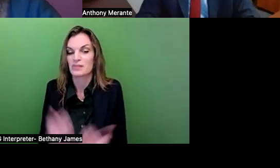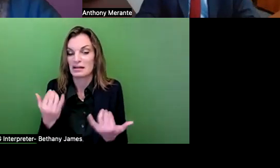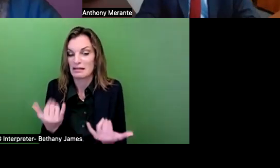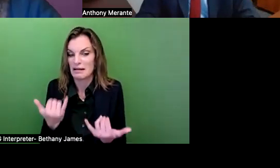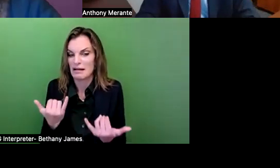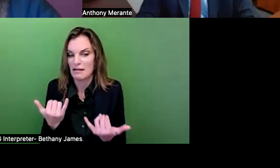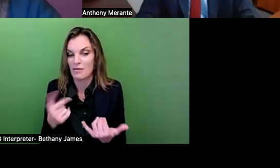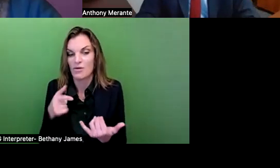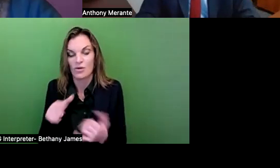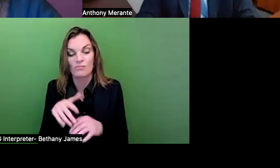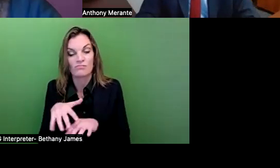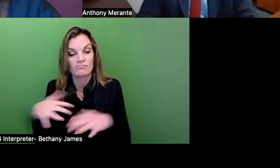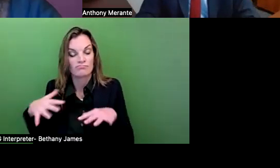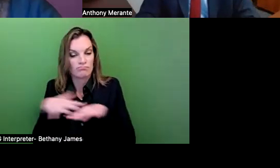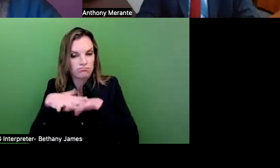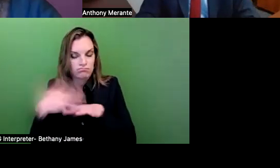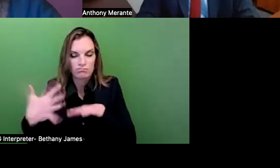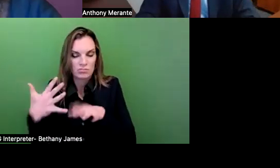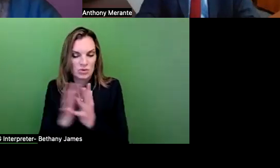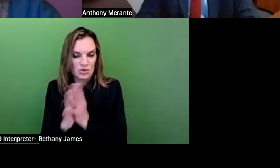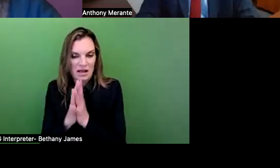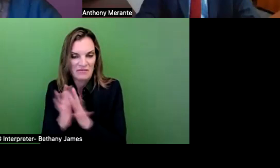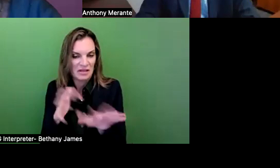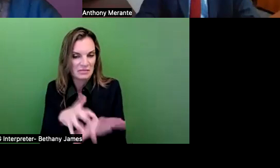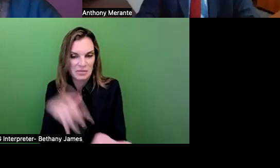years ago. What has become of the master